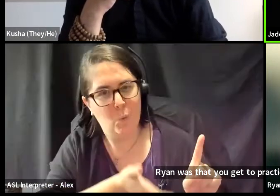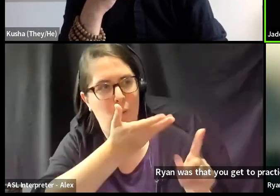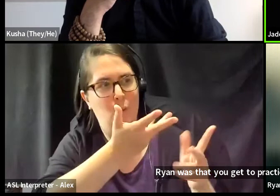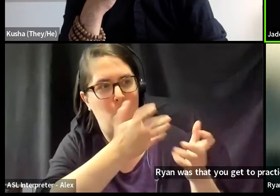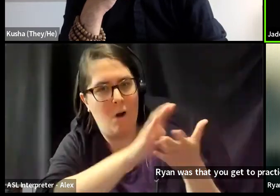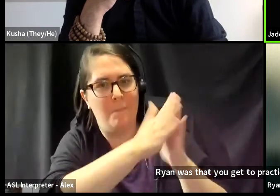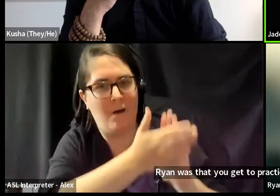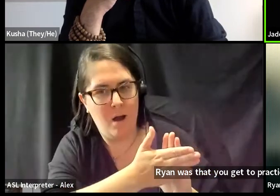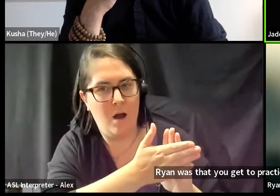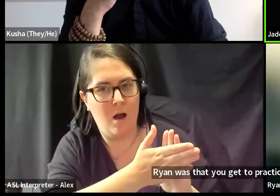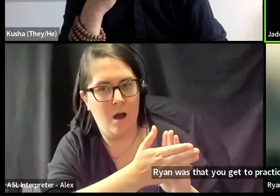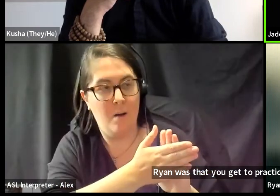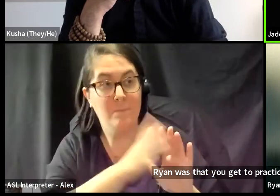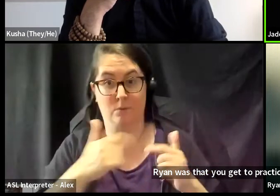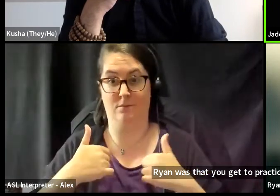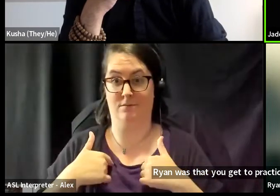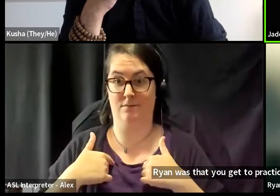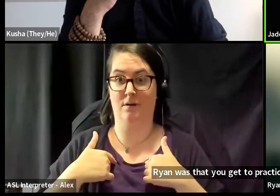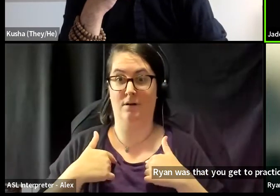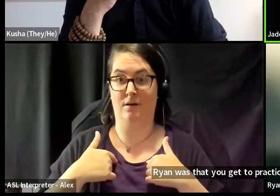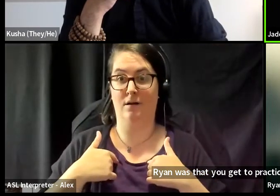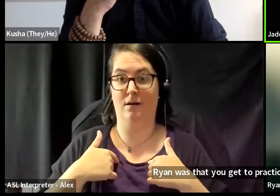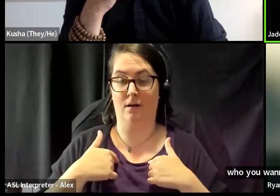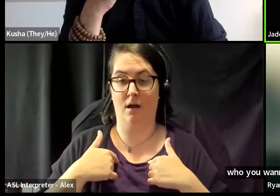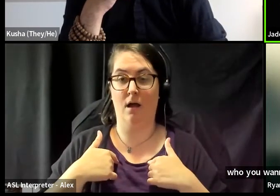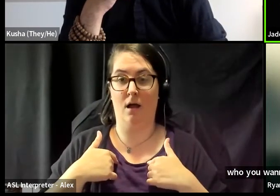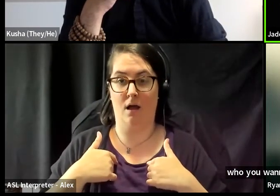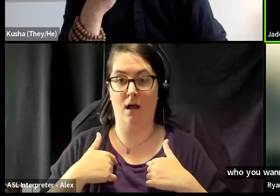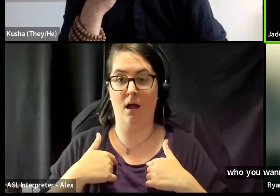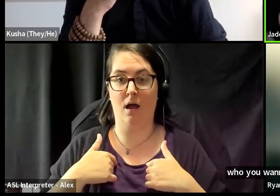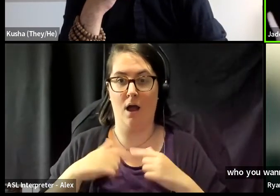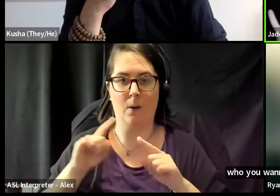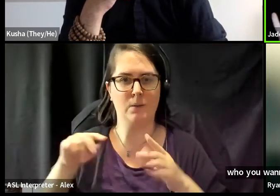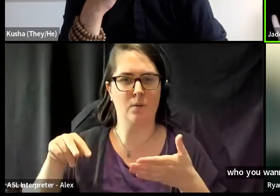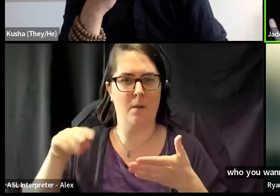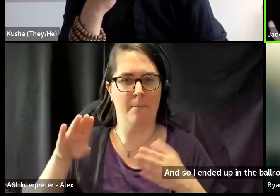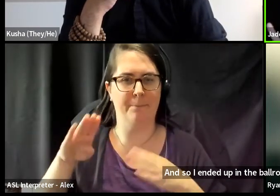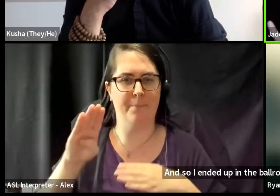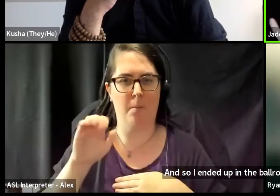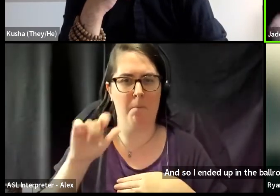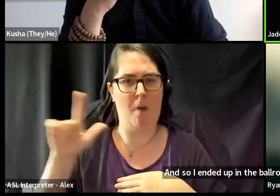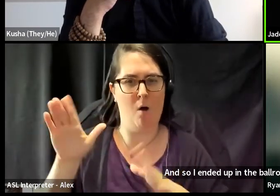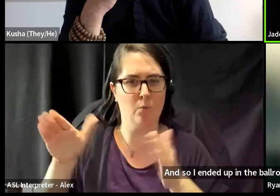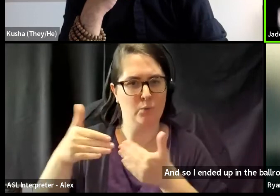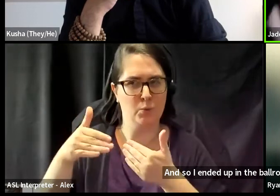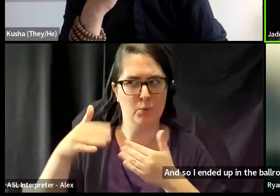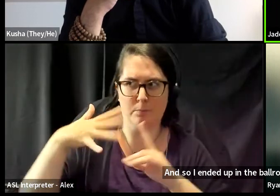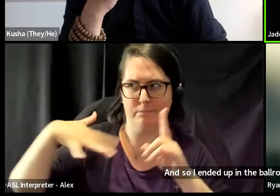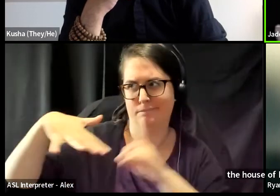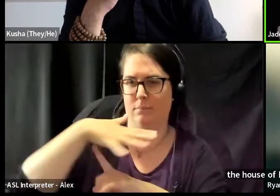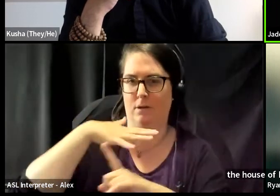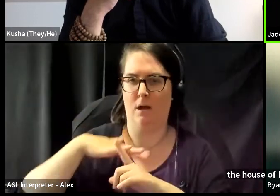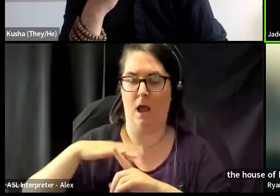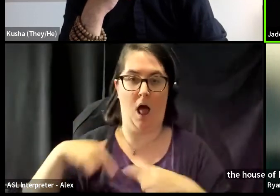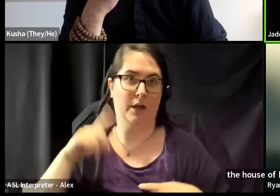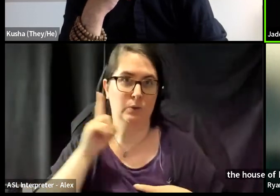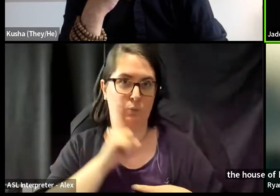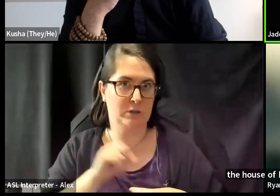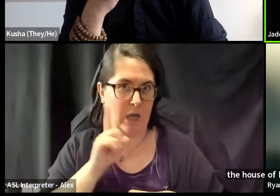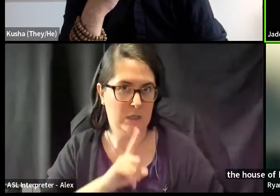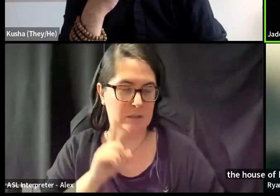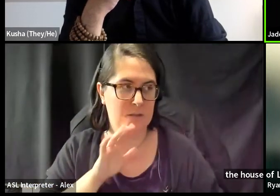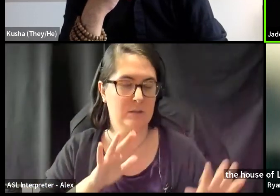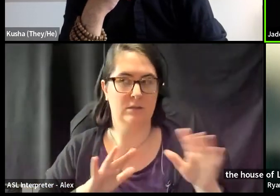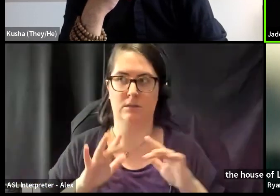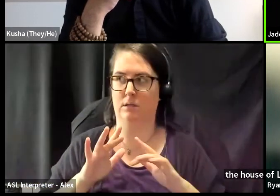And so I ended up in the ballroom scene, and I was in the House of La Beja. So that's a whole thing of pretending